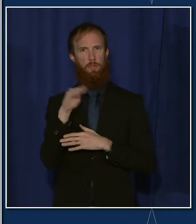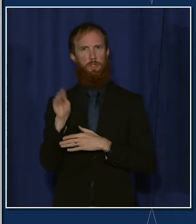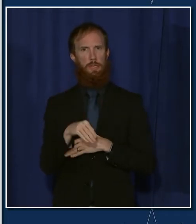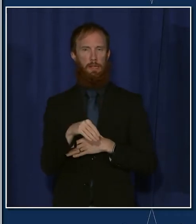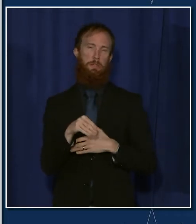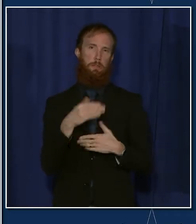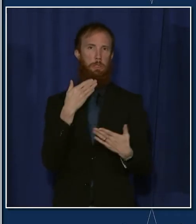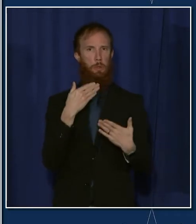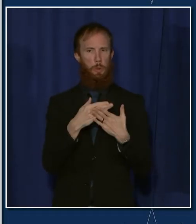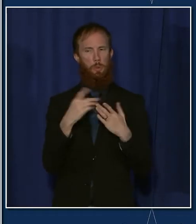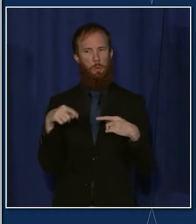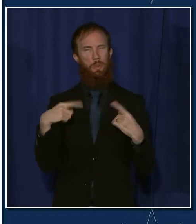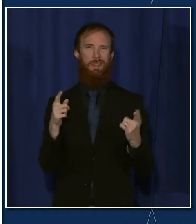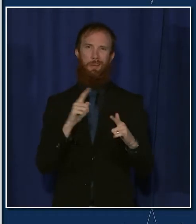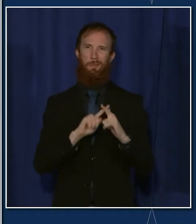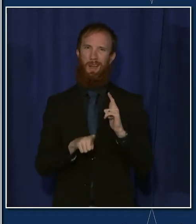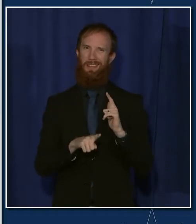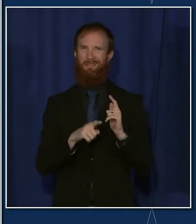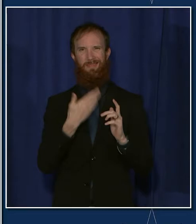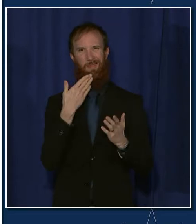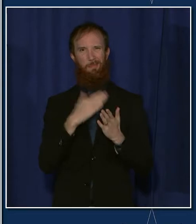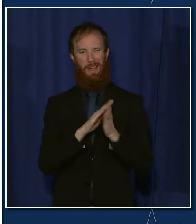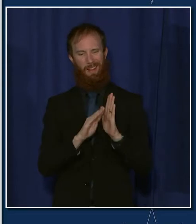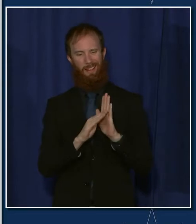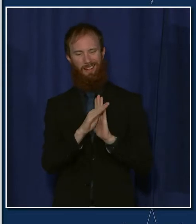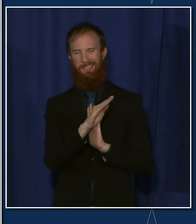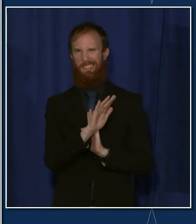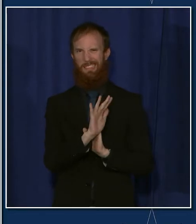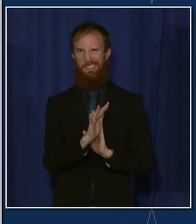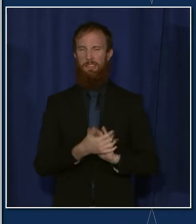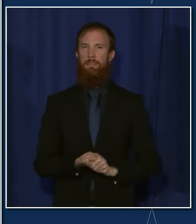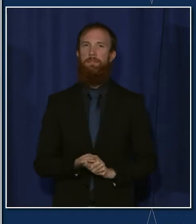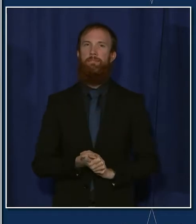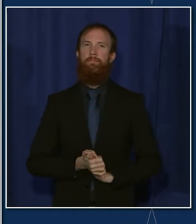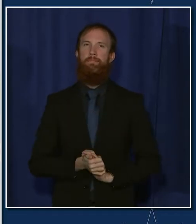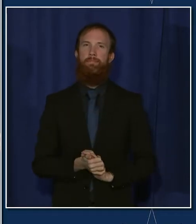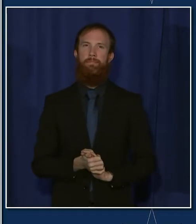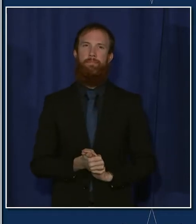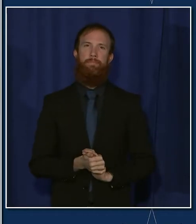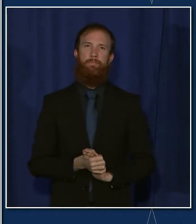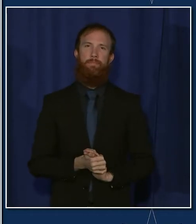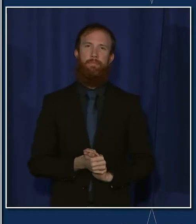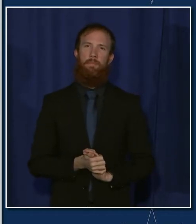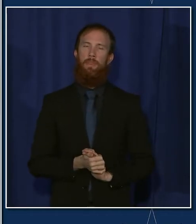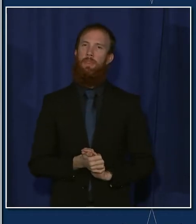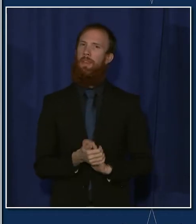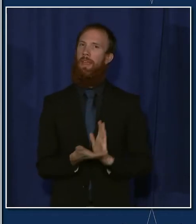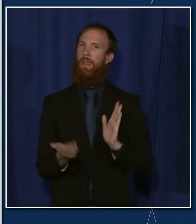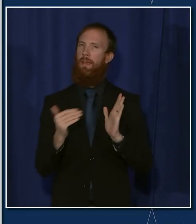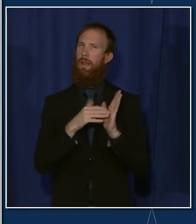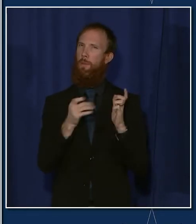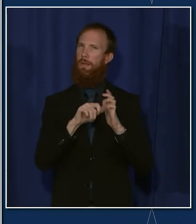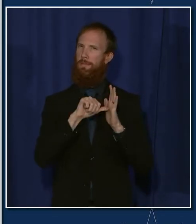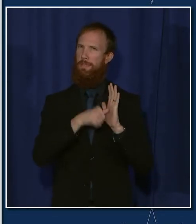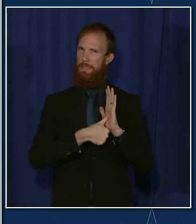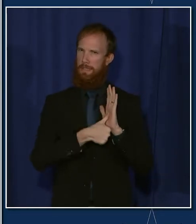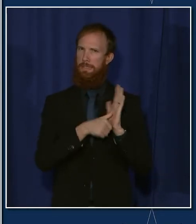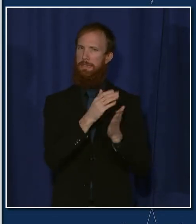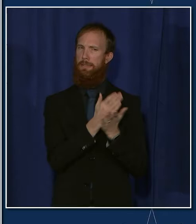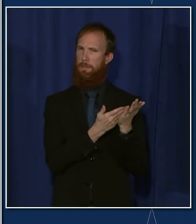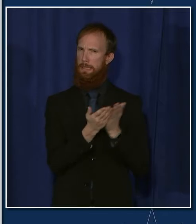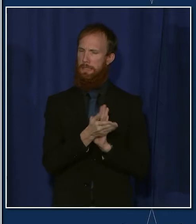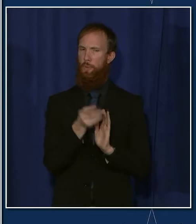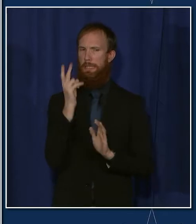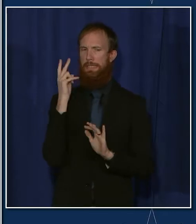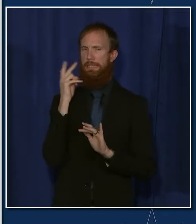wrong direction. I want to really highlight some changes that